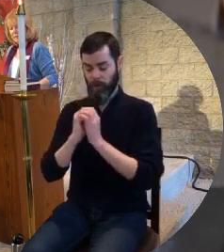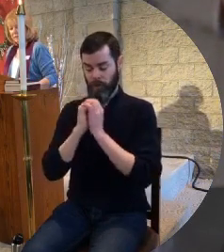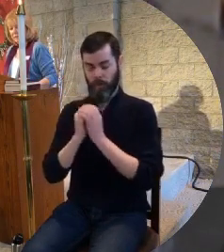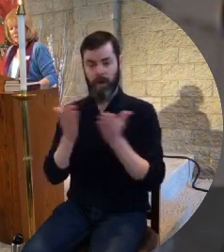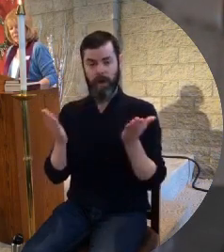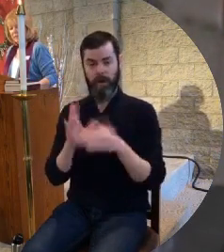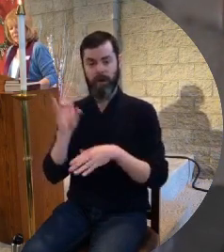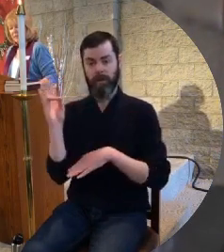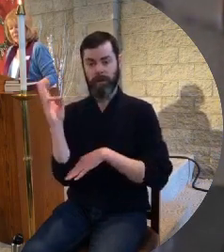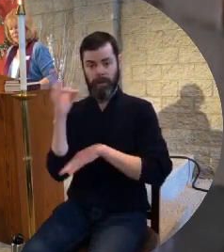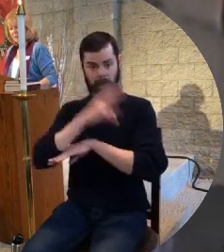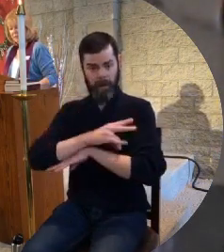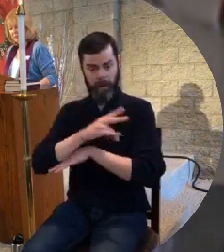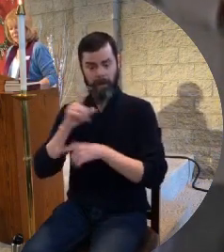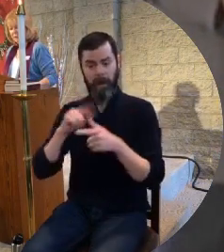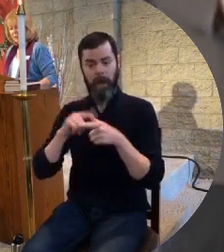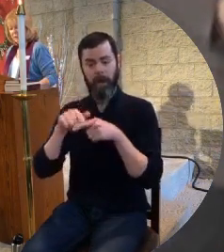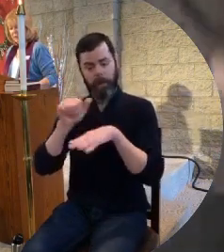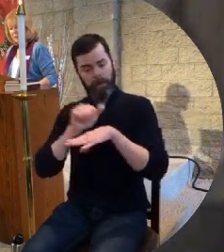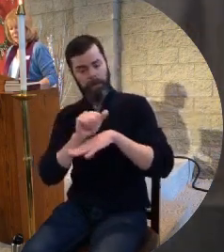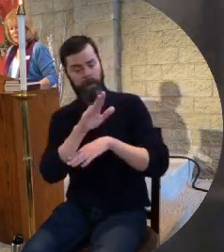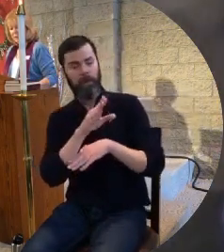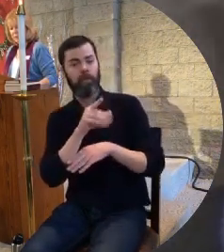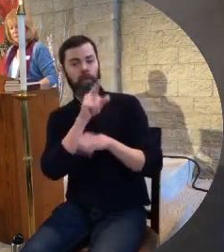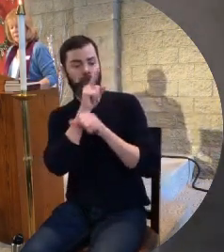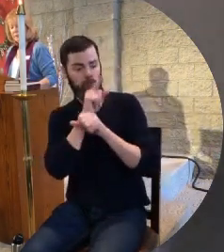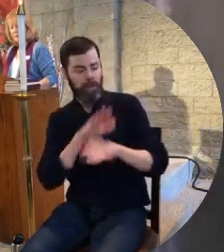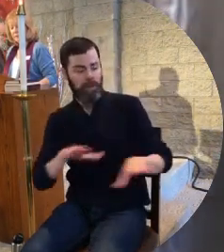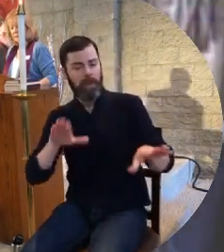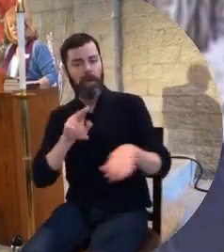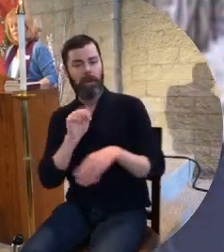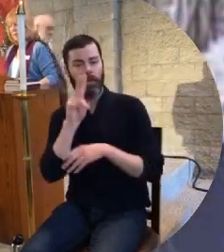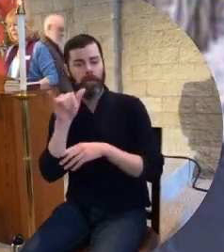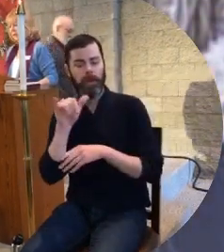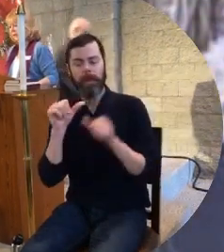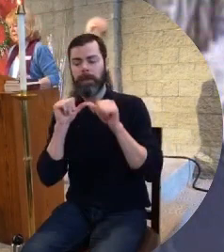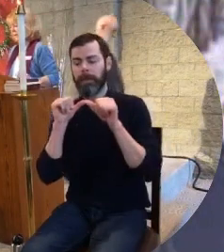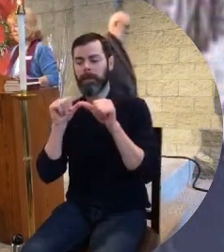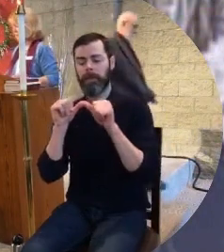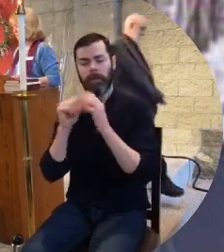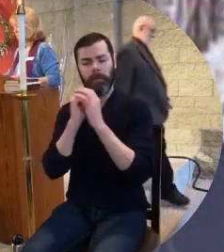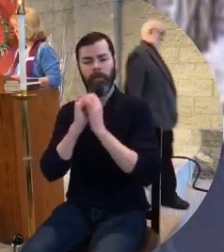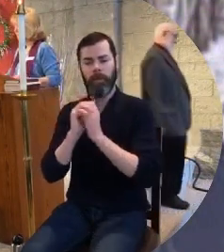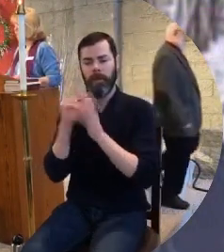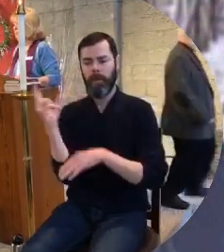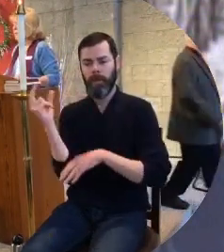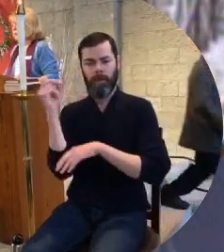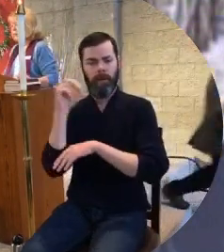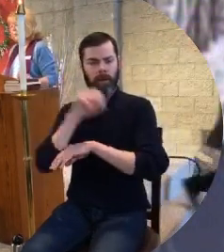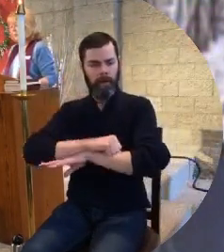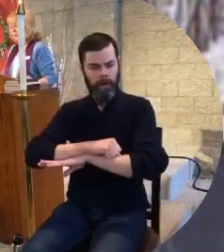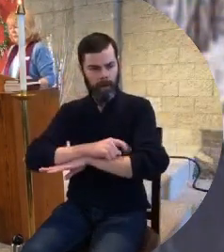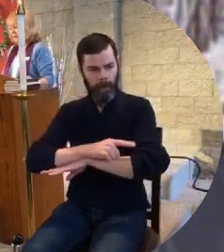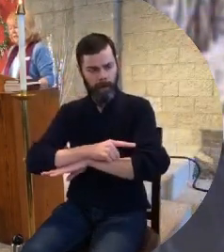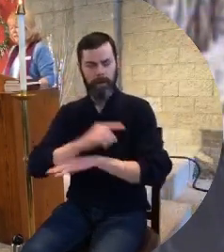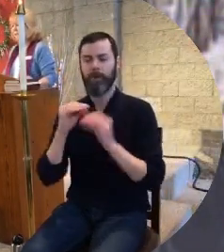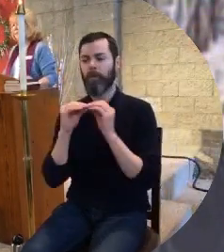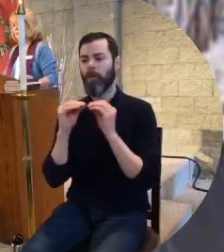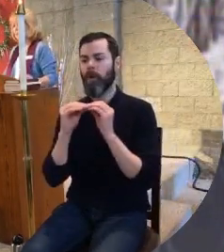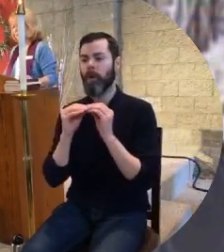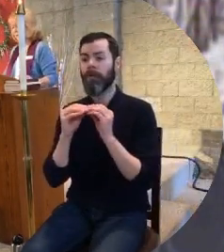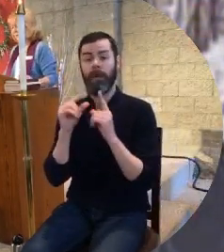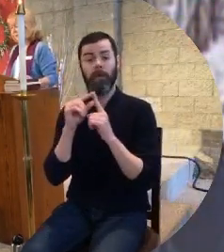they are forwarded to Silent Unity, where they are prayed with for an additional 30 days. The word for today